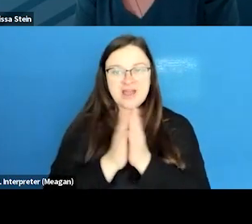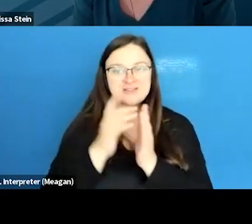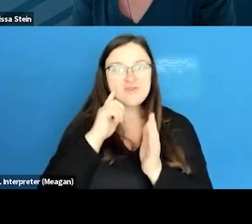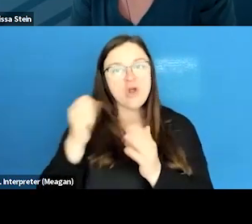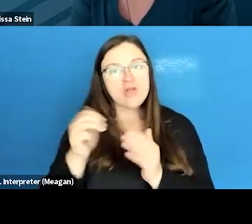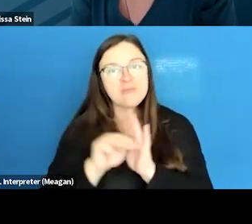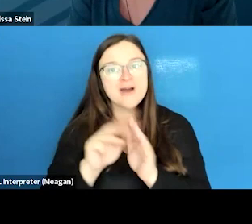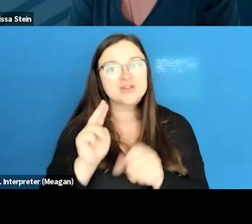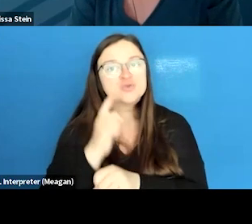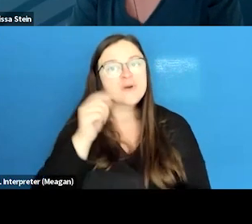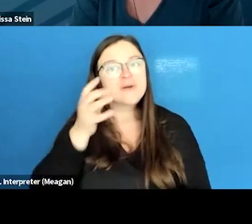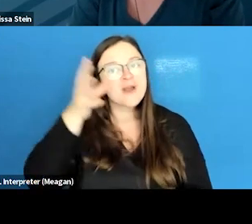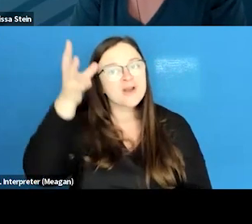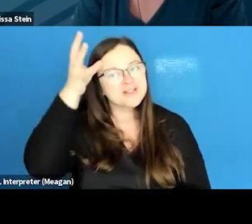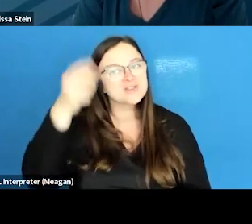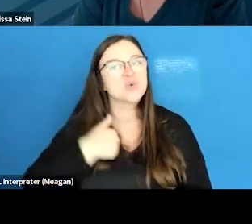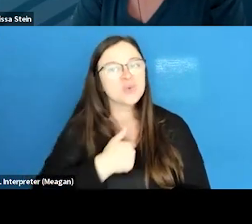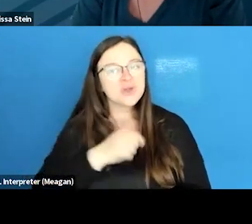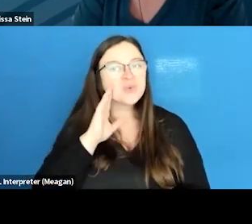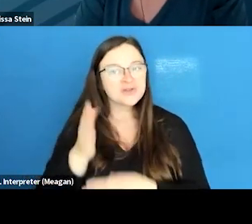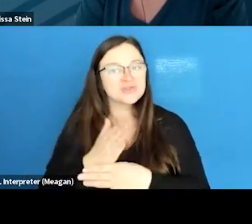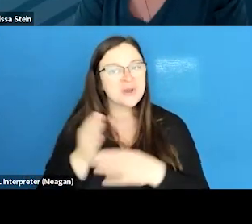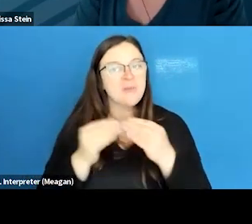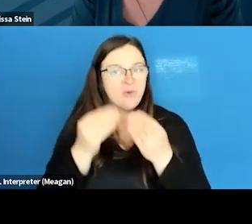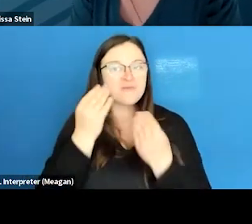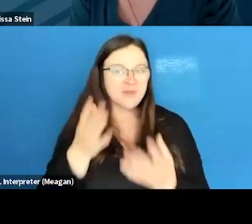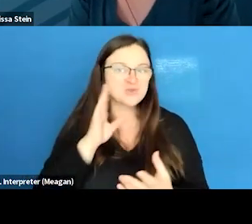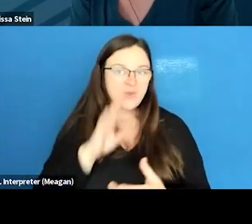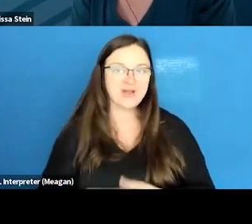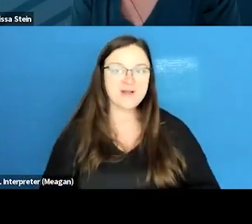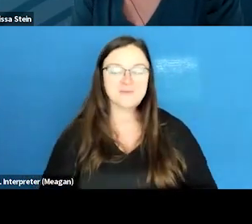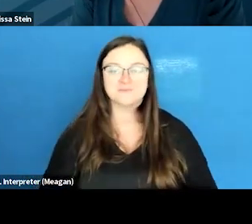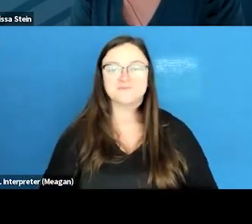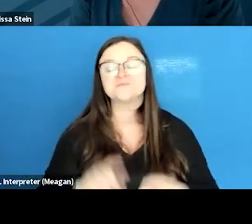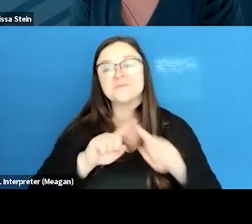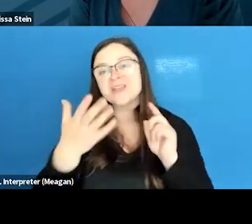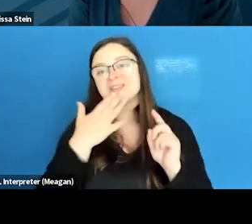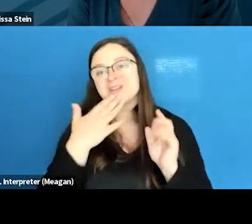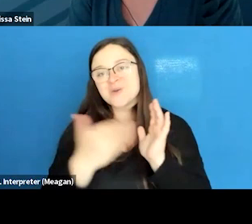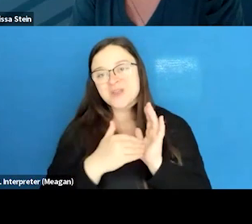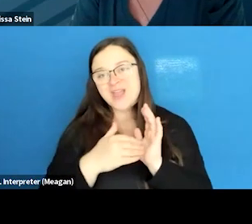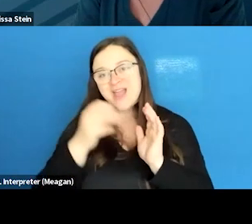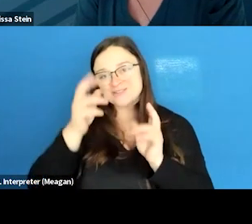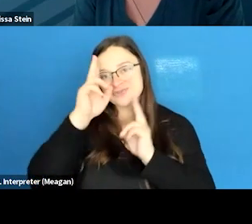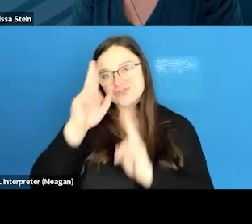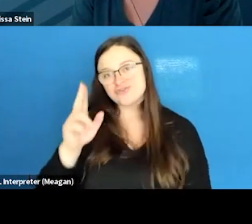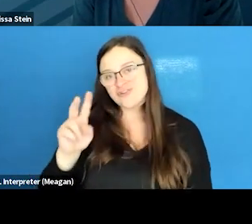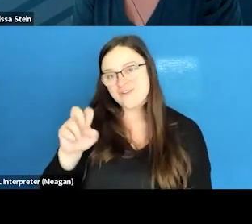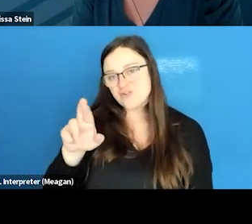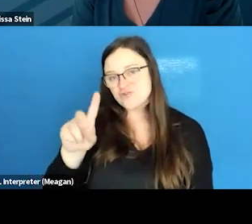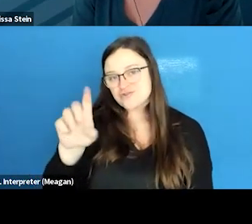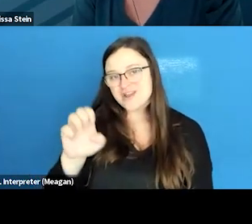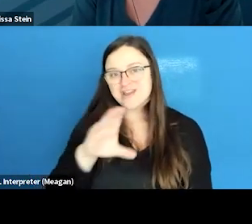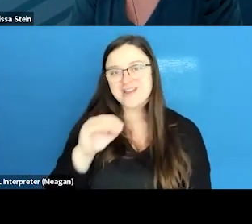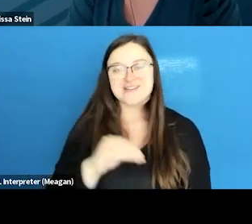parenting. So we are planning to share more information around that. But thanks again to Judge Verde and Dr. Dahlgren.